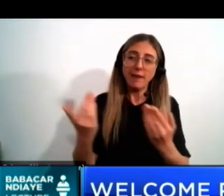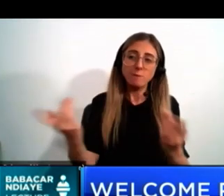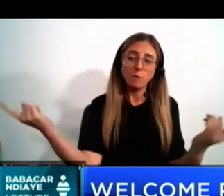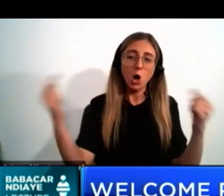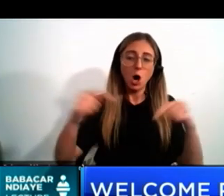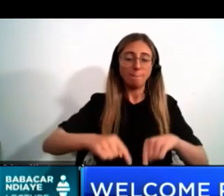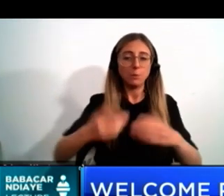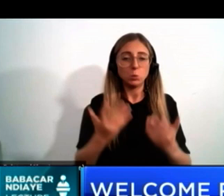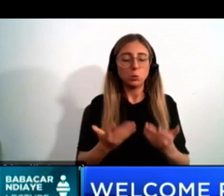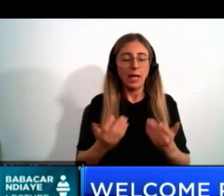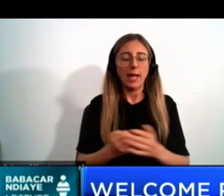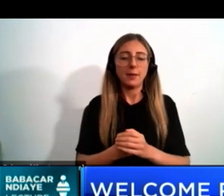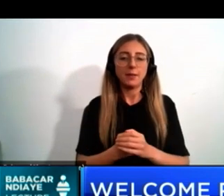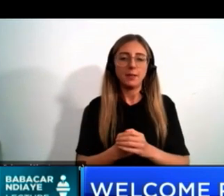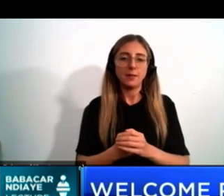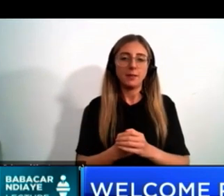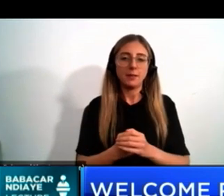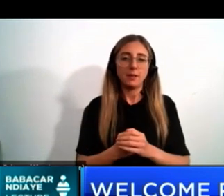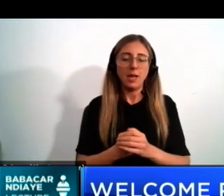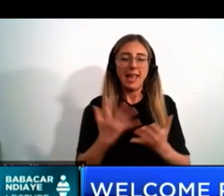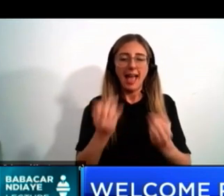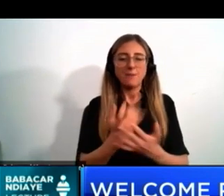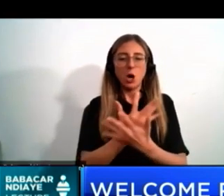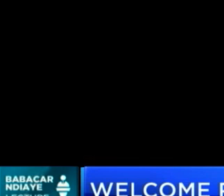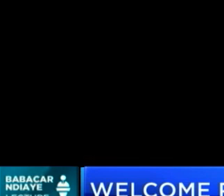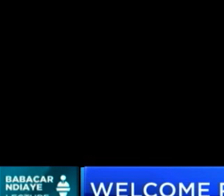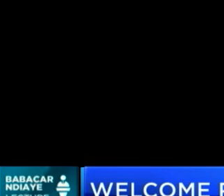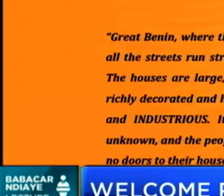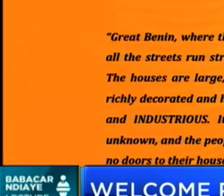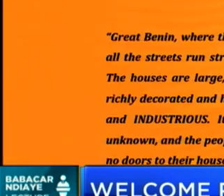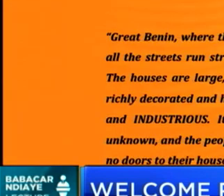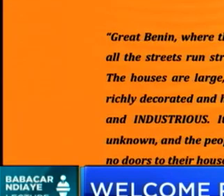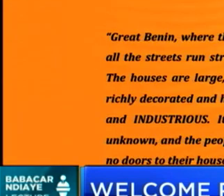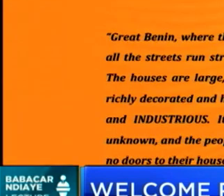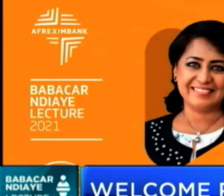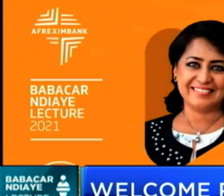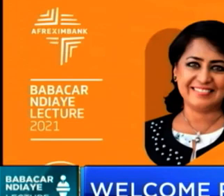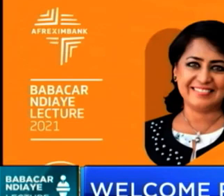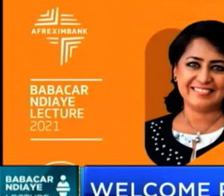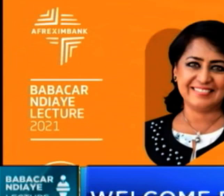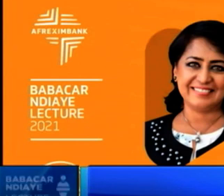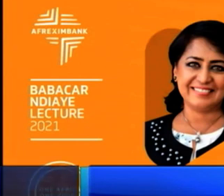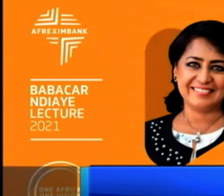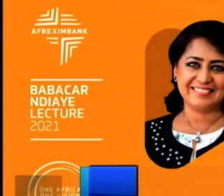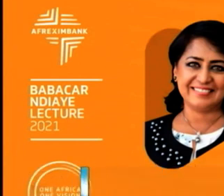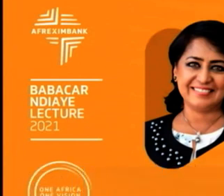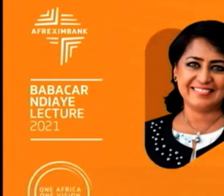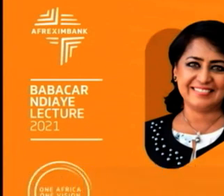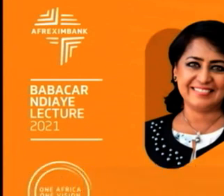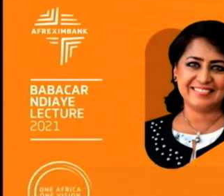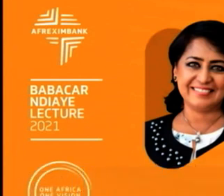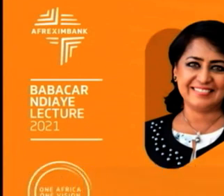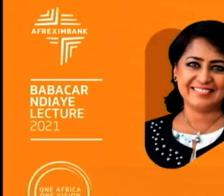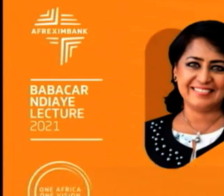us with her profound knowledge of these issues. We're also most thankful to